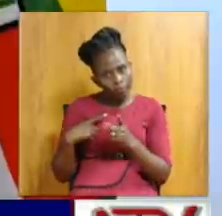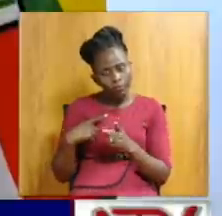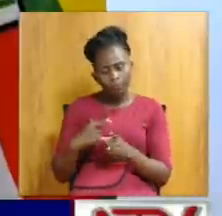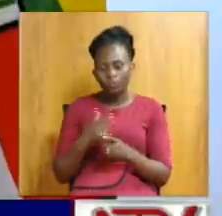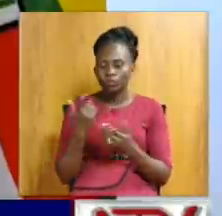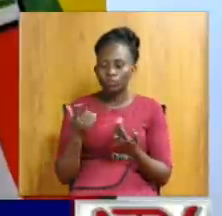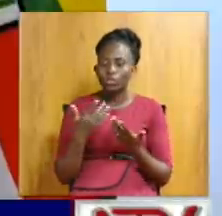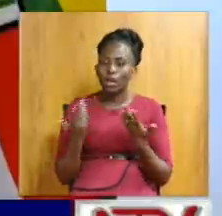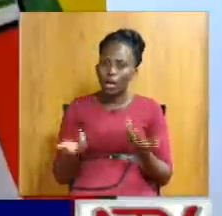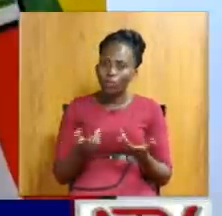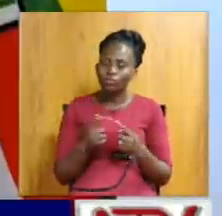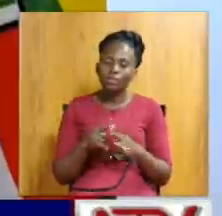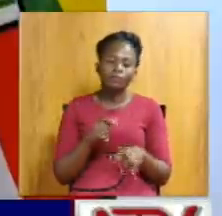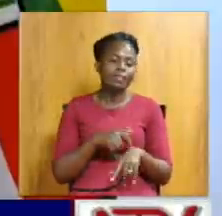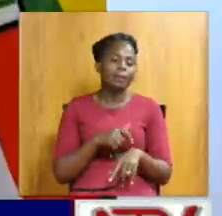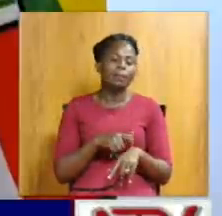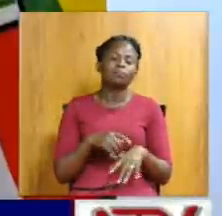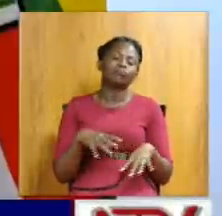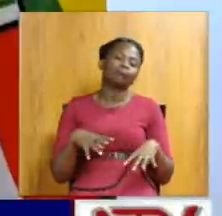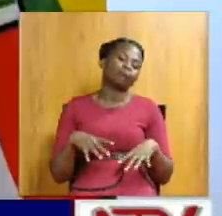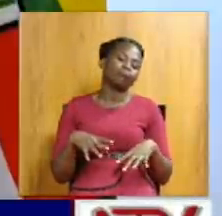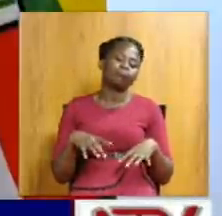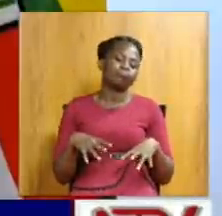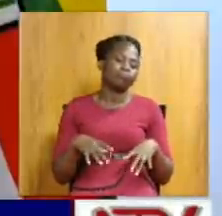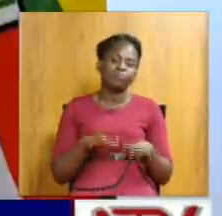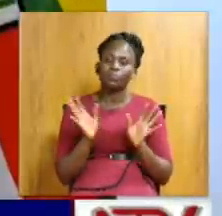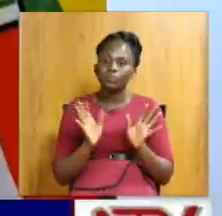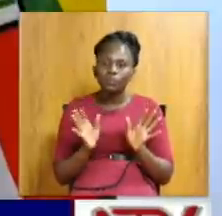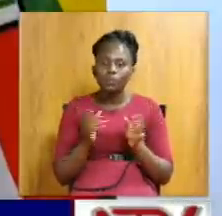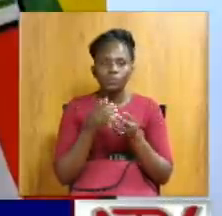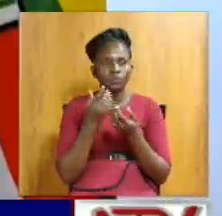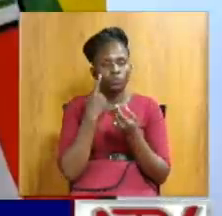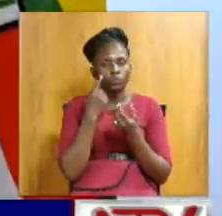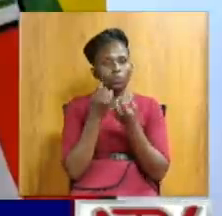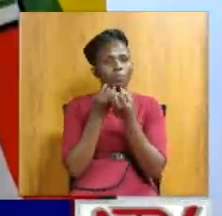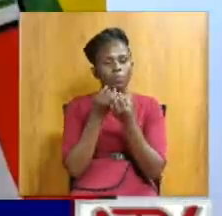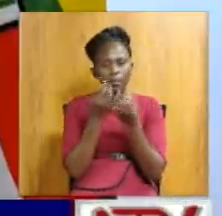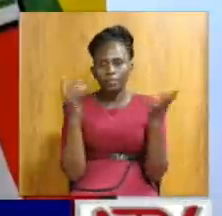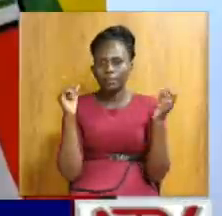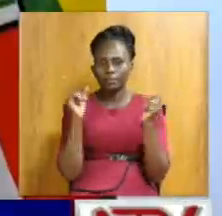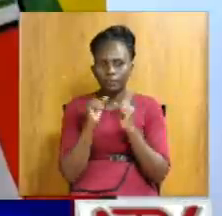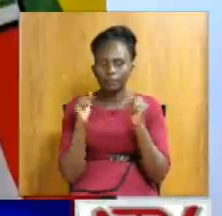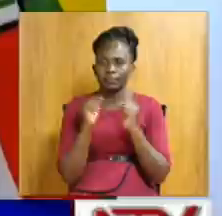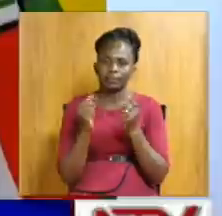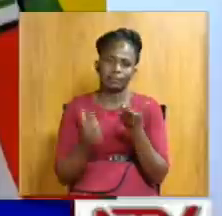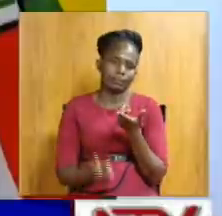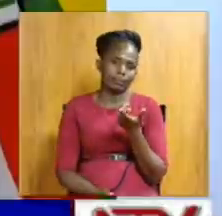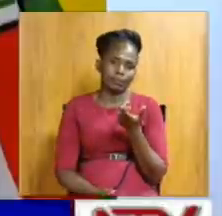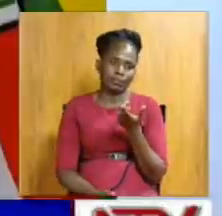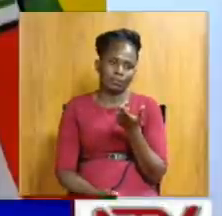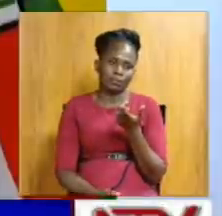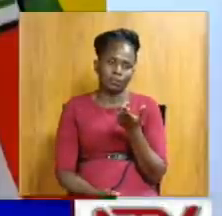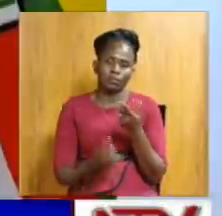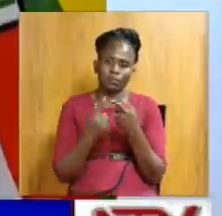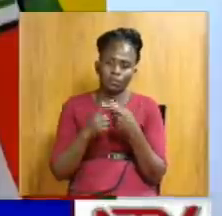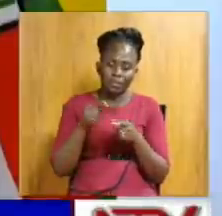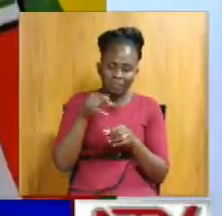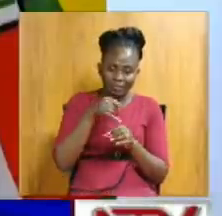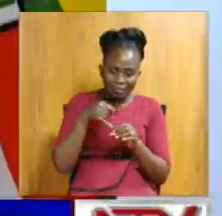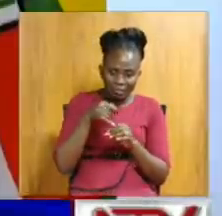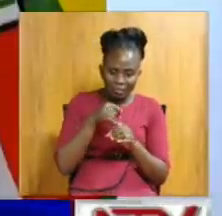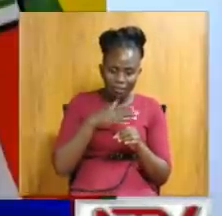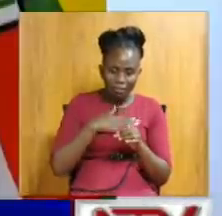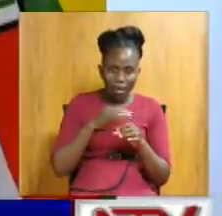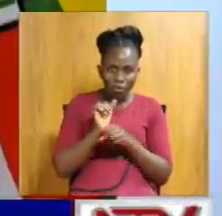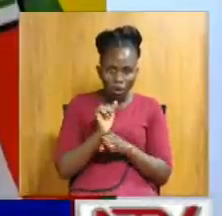on account of laxity, we had recently so many cases. In the inner circle of my workers,